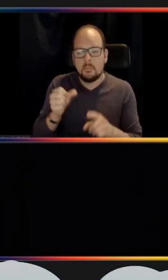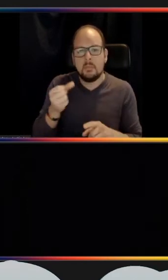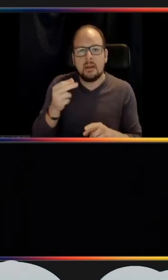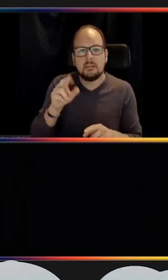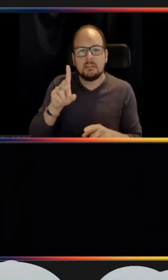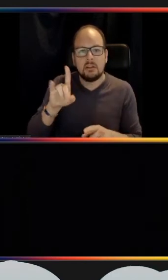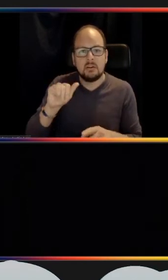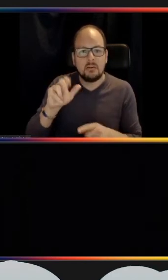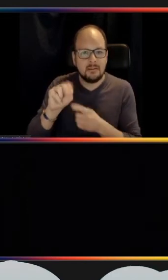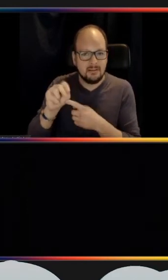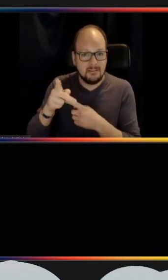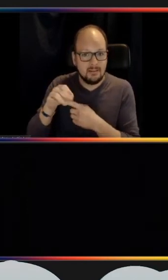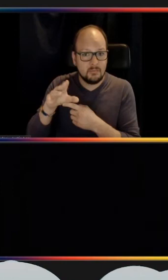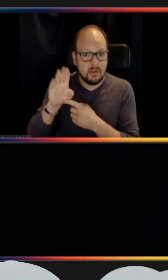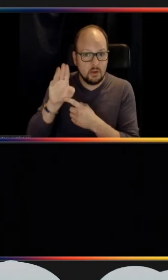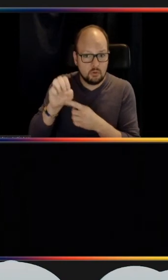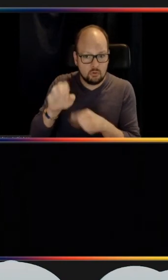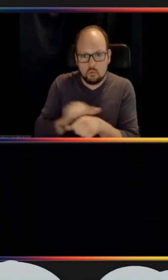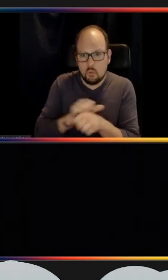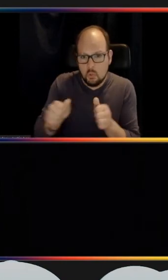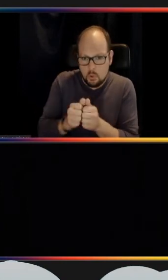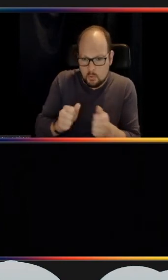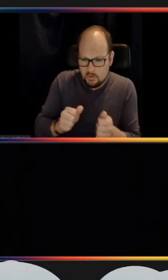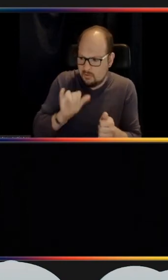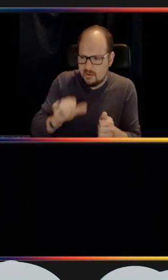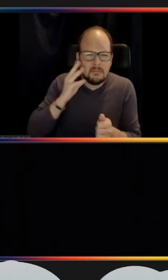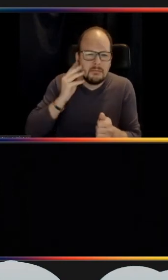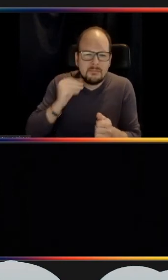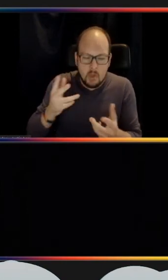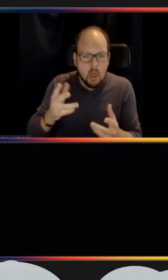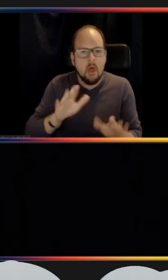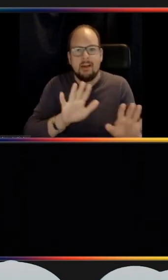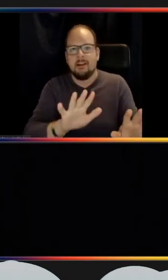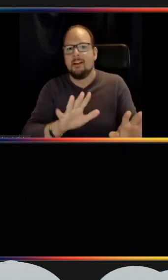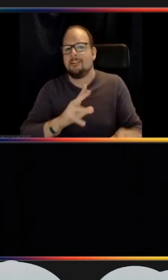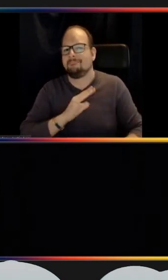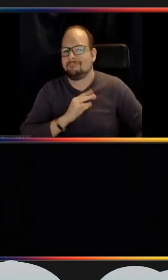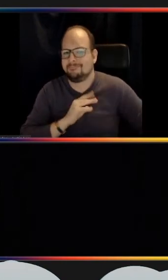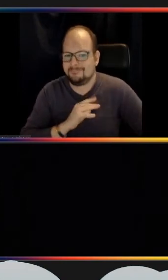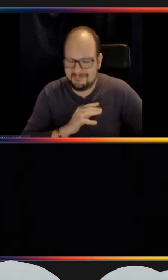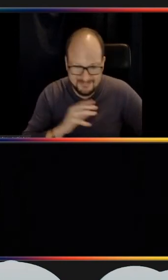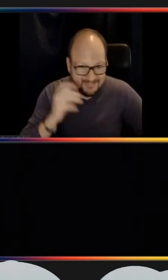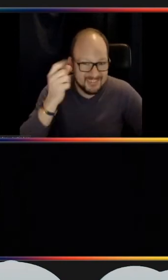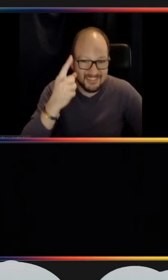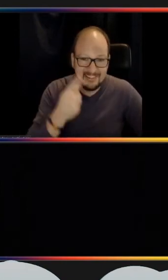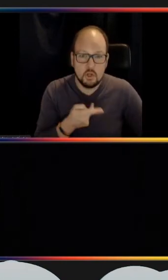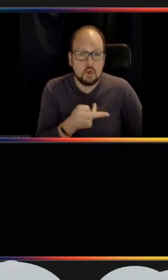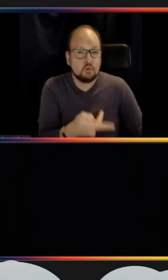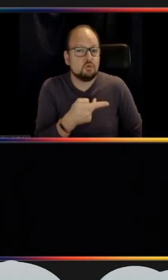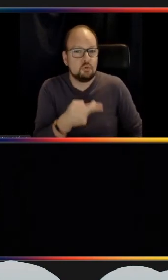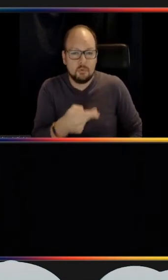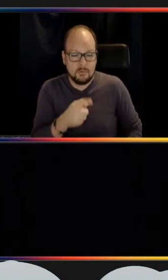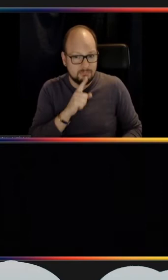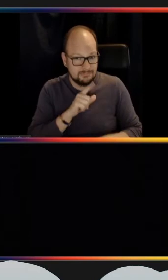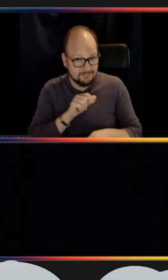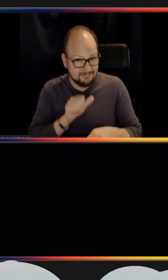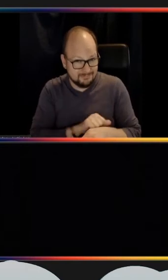bring this ship to life? It's so lovely. Sheridan and I are both actually really awkward people.